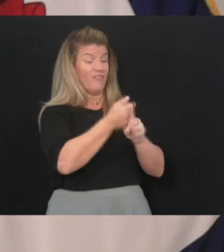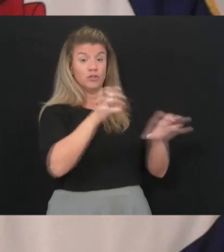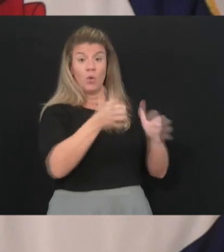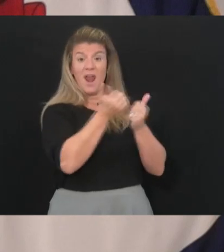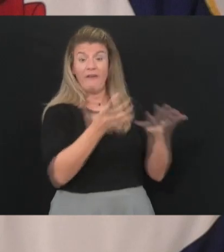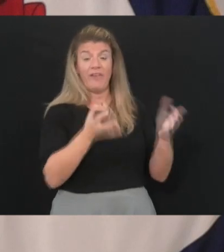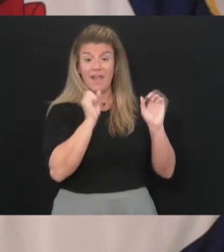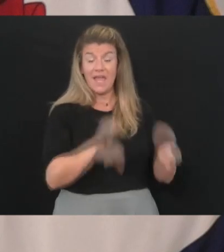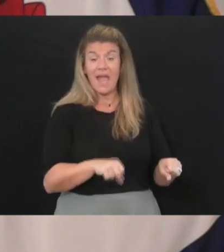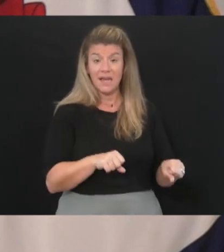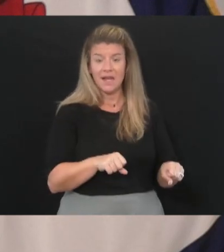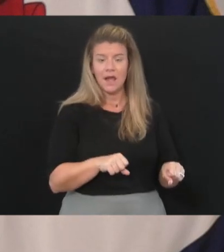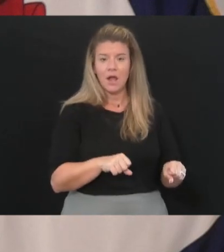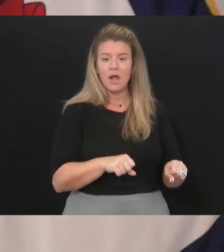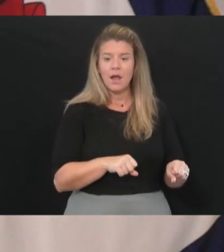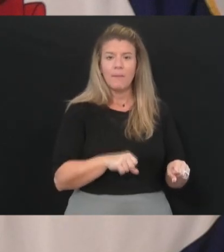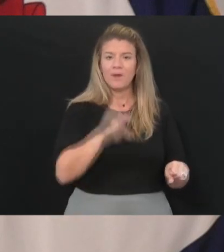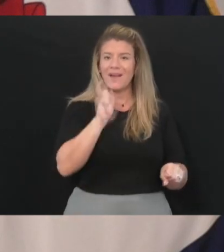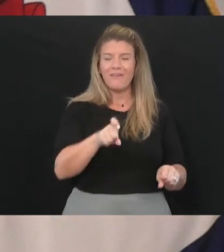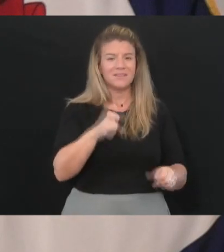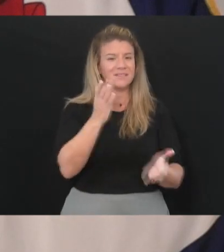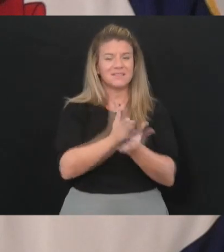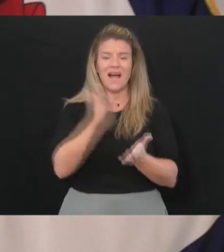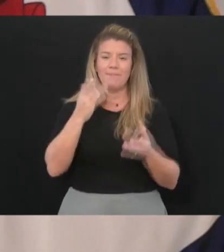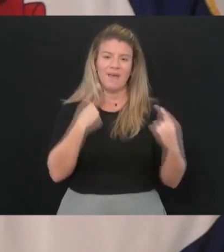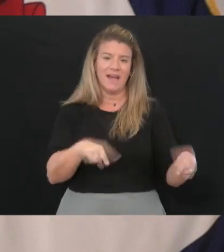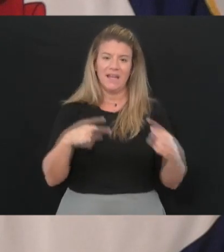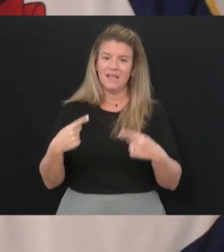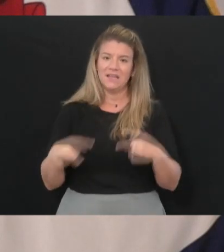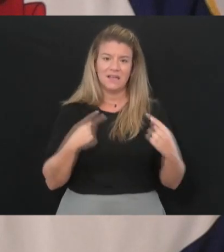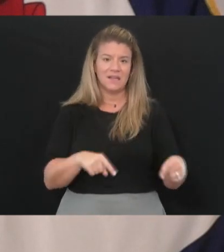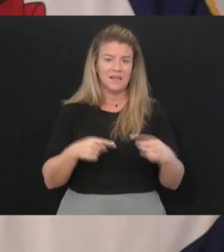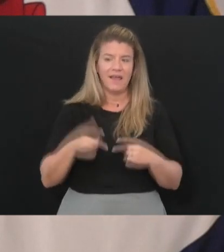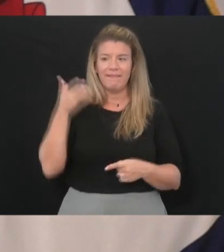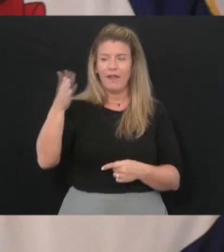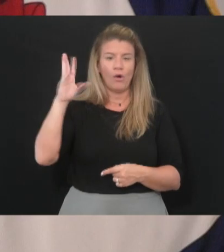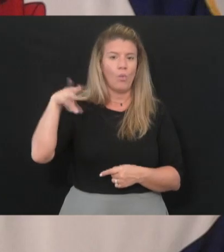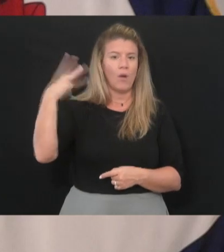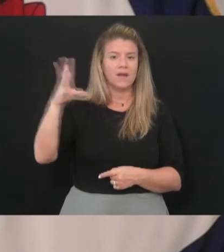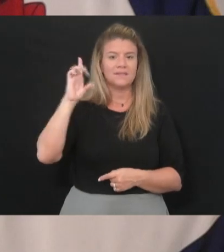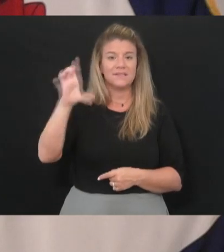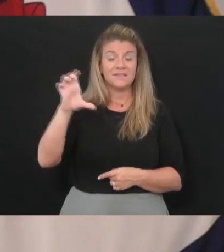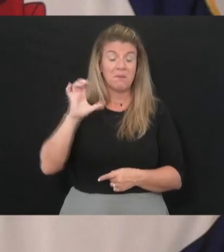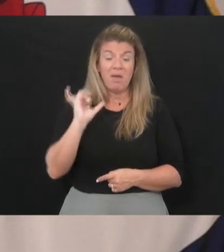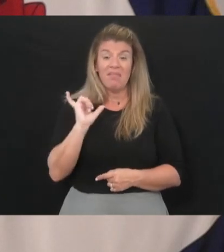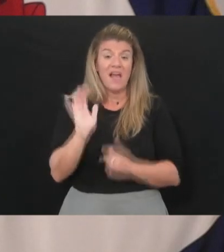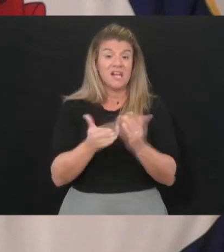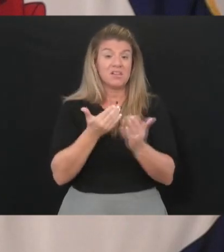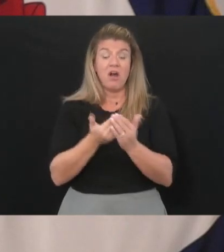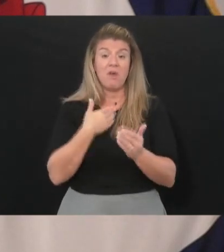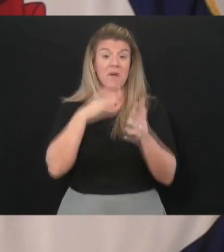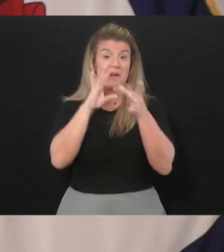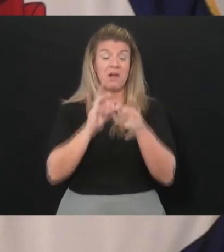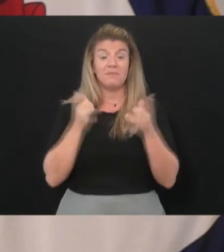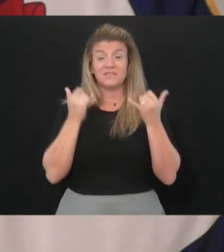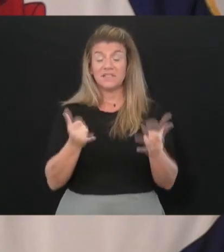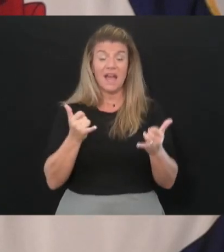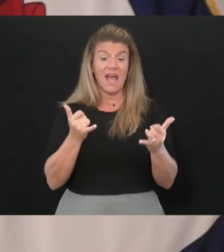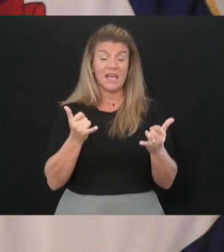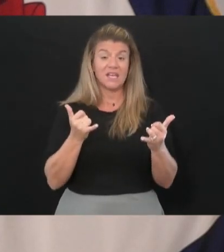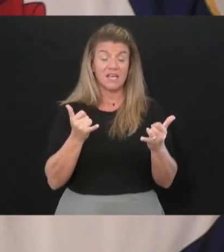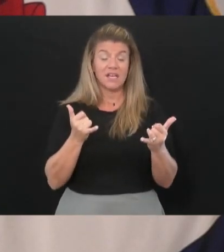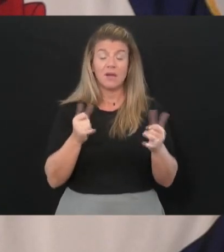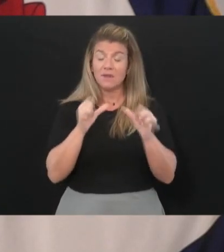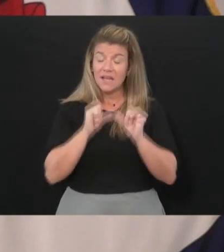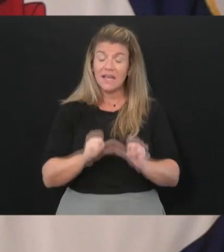well. We just need to stop the food fight in Washington. But nevertheless, that's all I got today, and